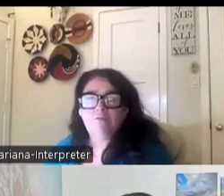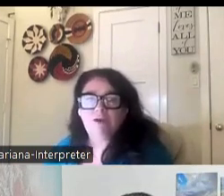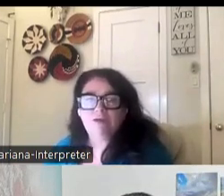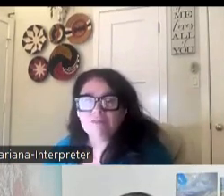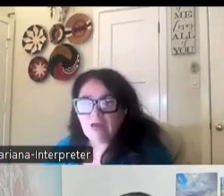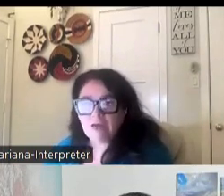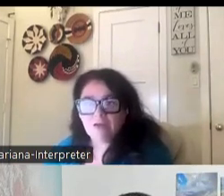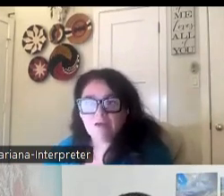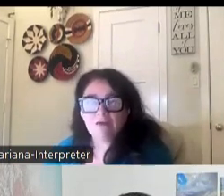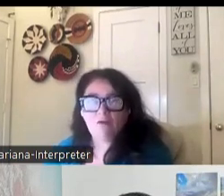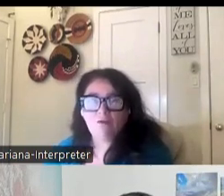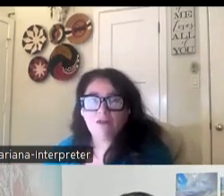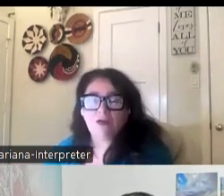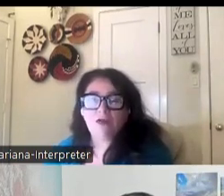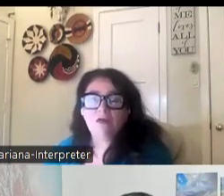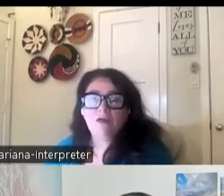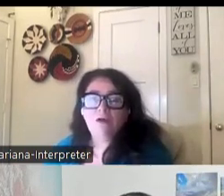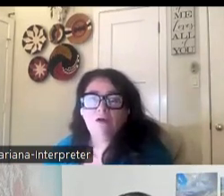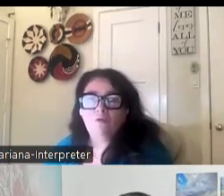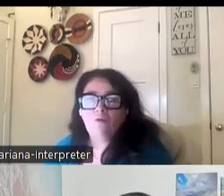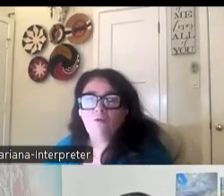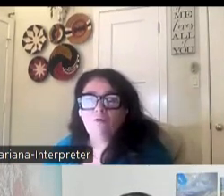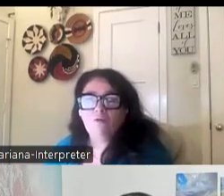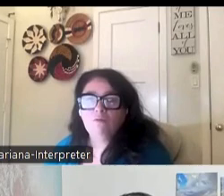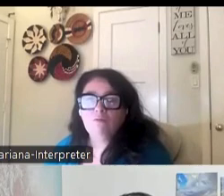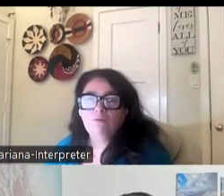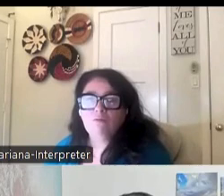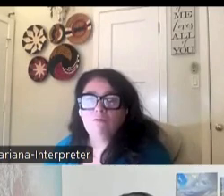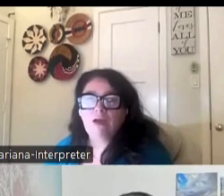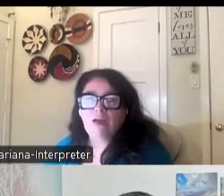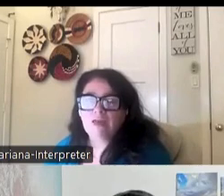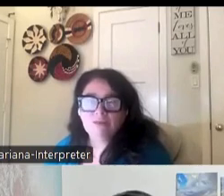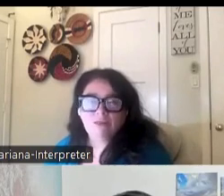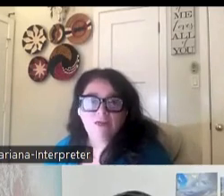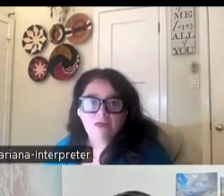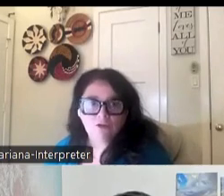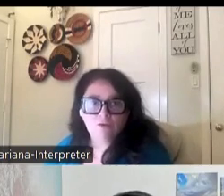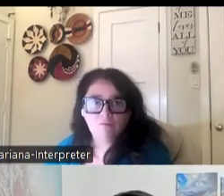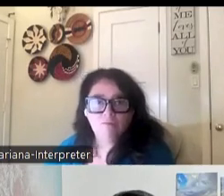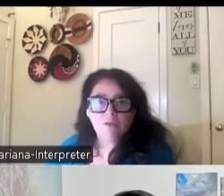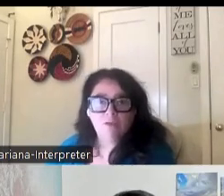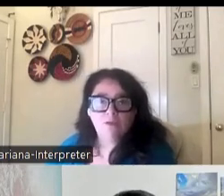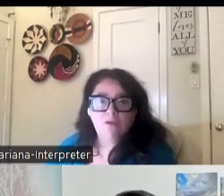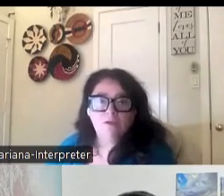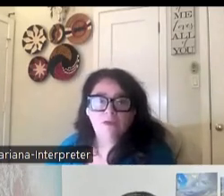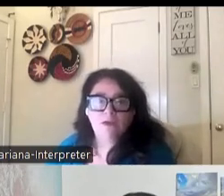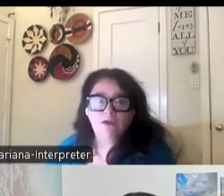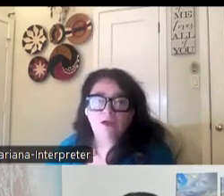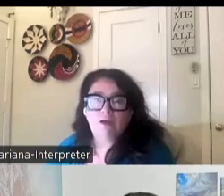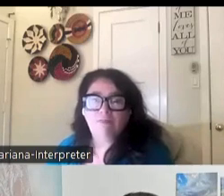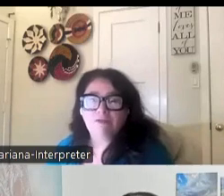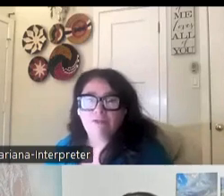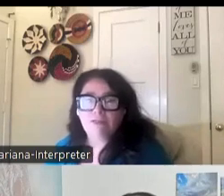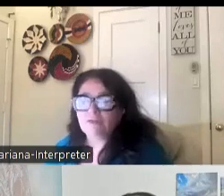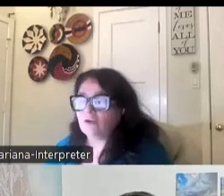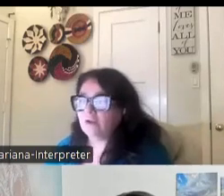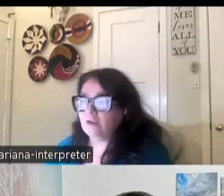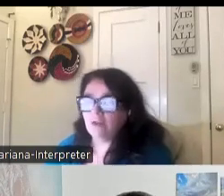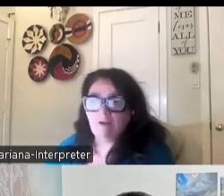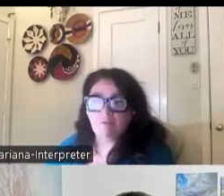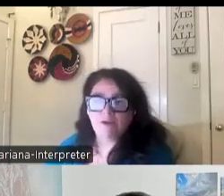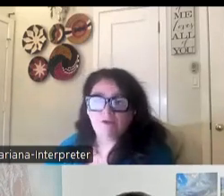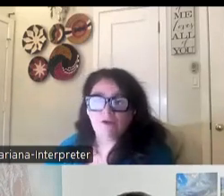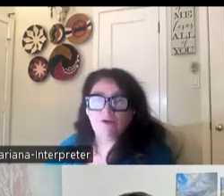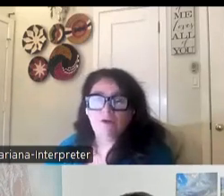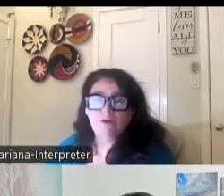net balance between precipitation and evaporation. So plants don't necessarily know how much it rained, but they know how